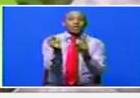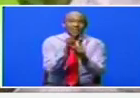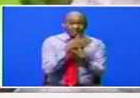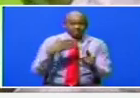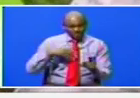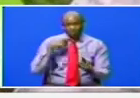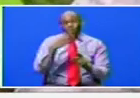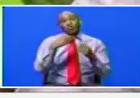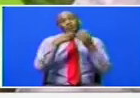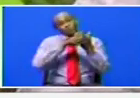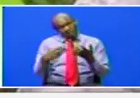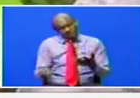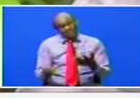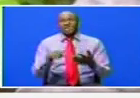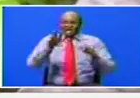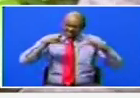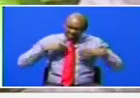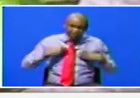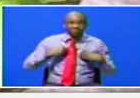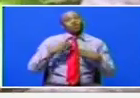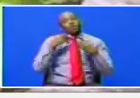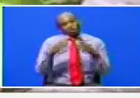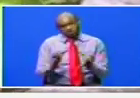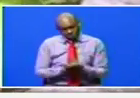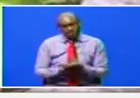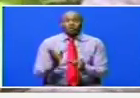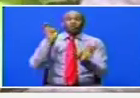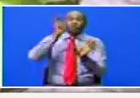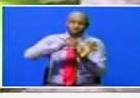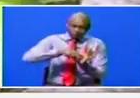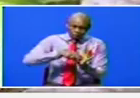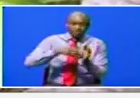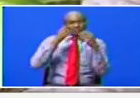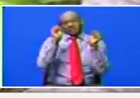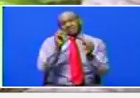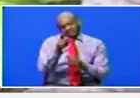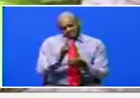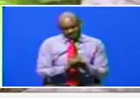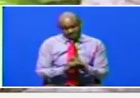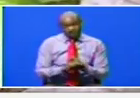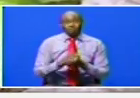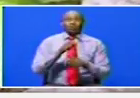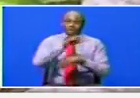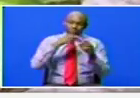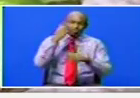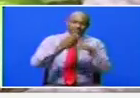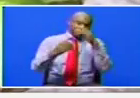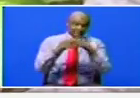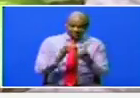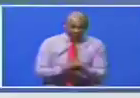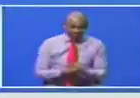who lost to concede defeat and join the president in nation building.